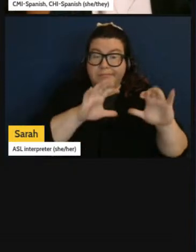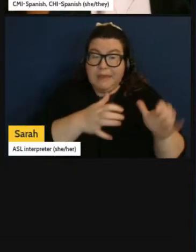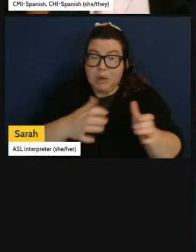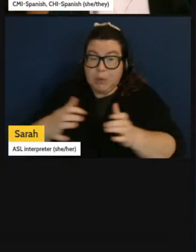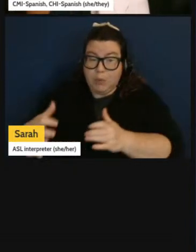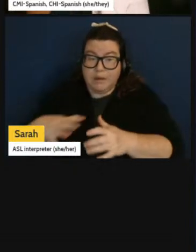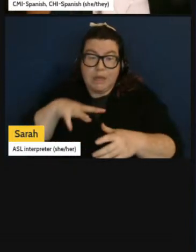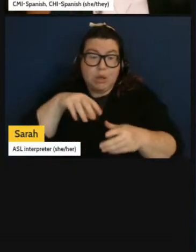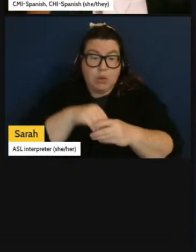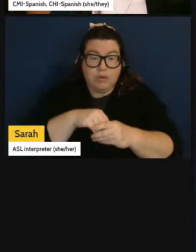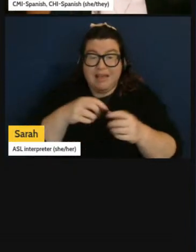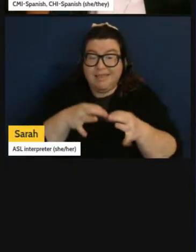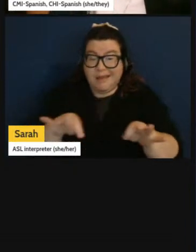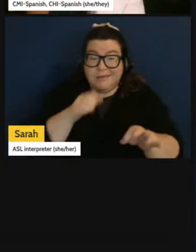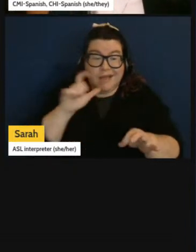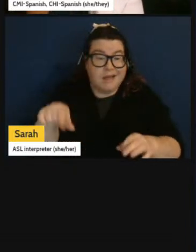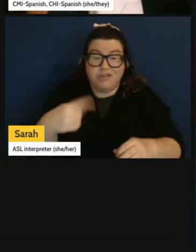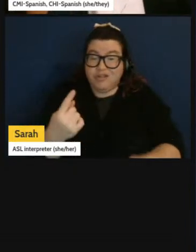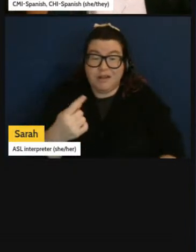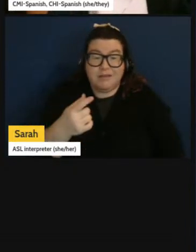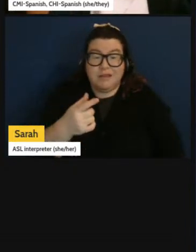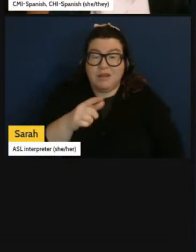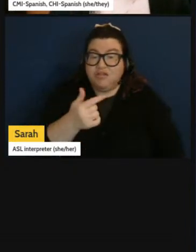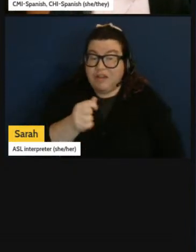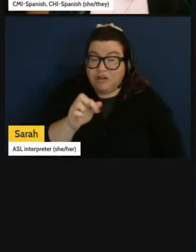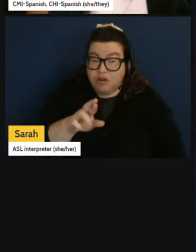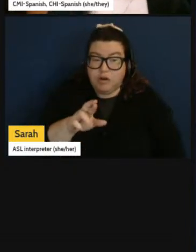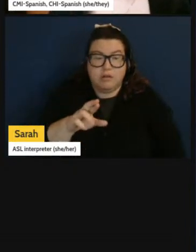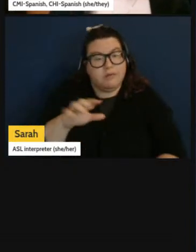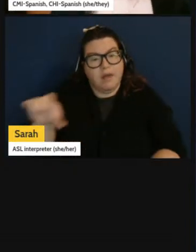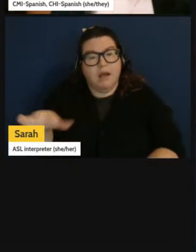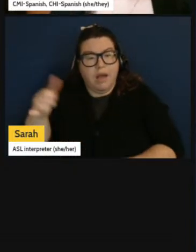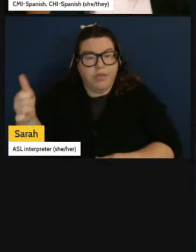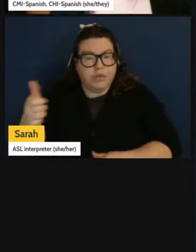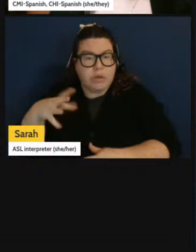Inclusive language isn't just gender inclusive language. It's a lot of other things.